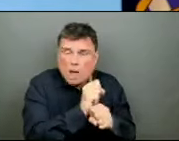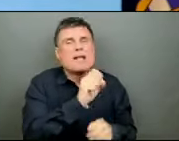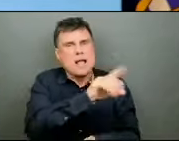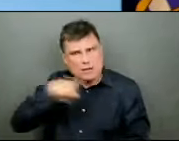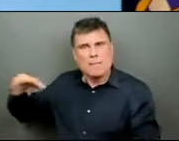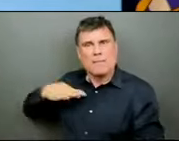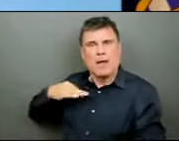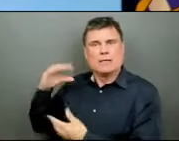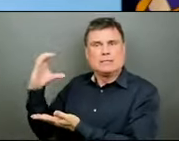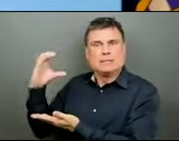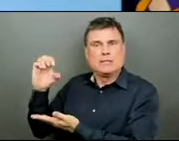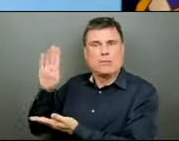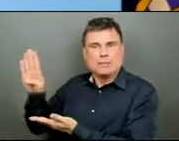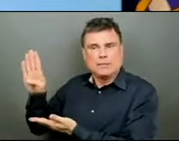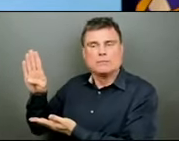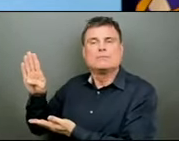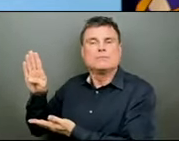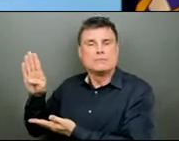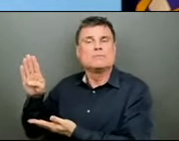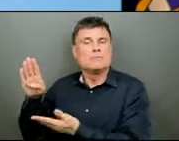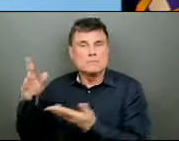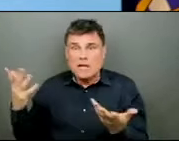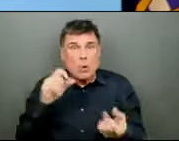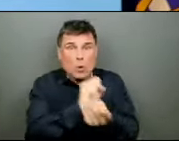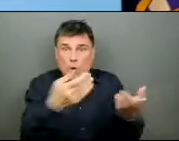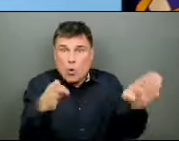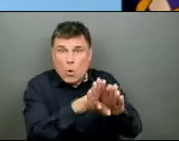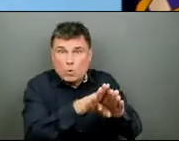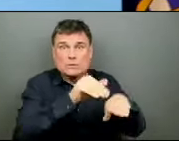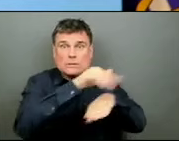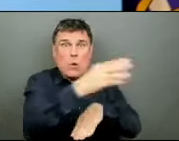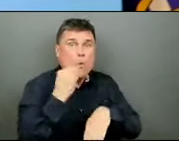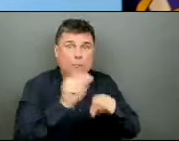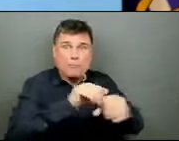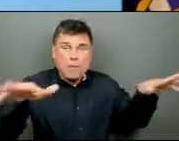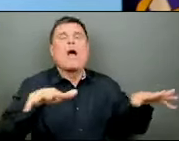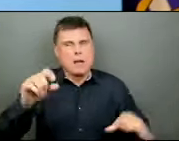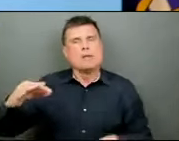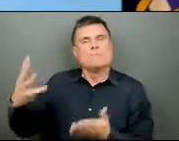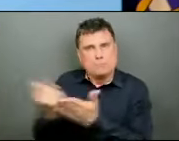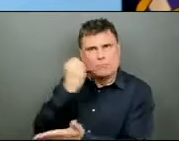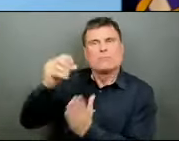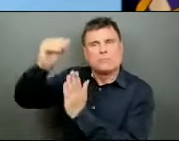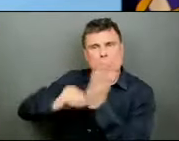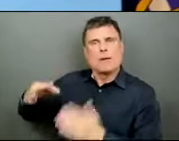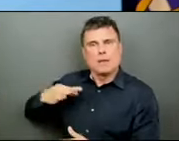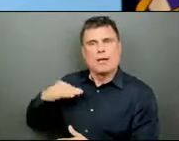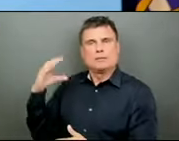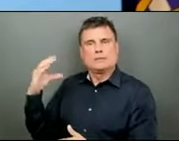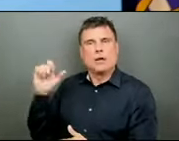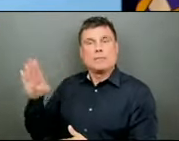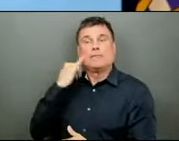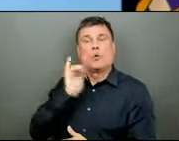workers are said that they need to go home, they are immediately eligible for the CERB program, and they should be kept whole that way. I was